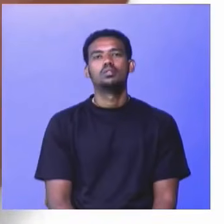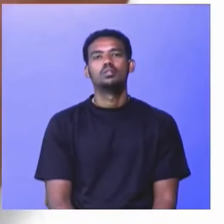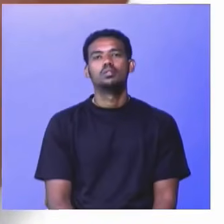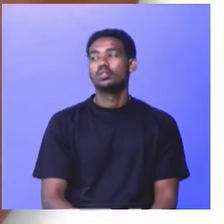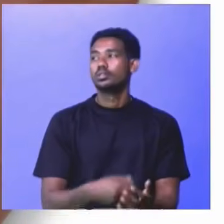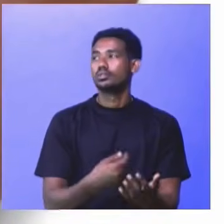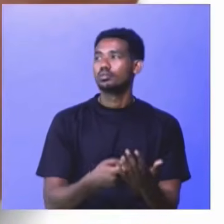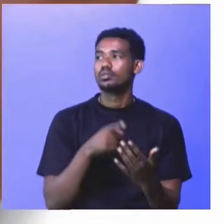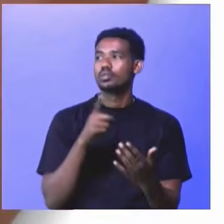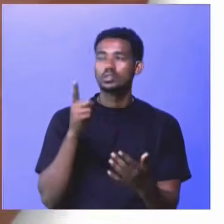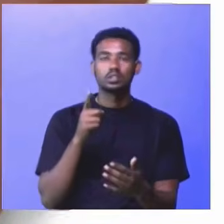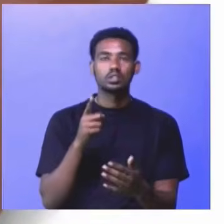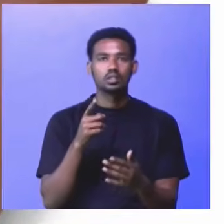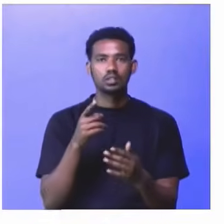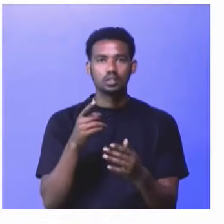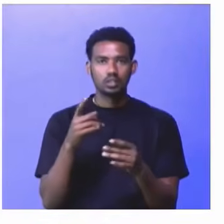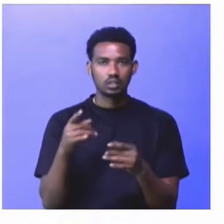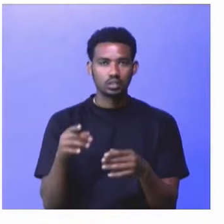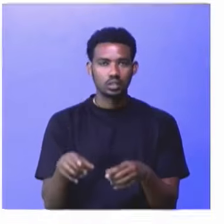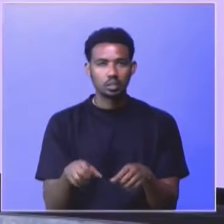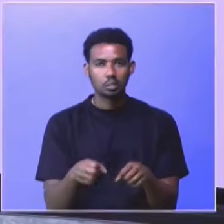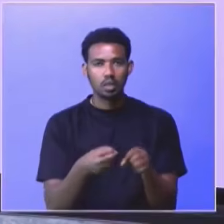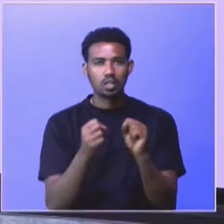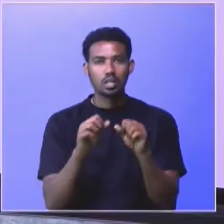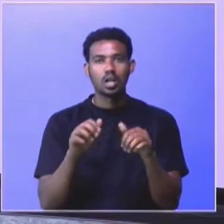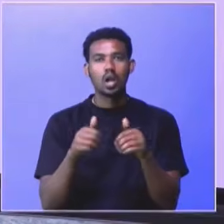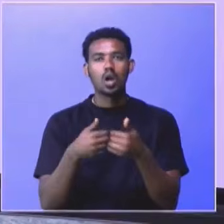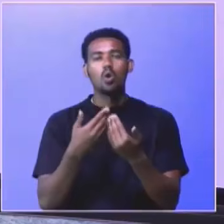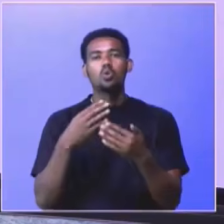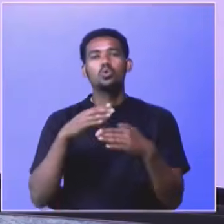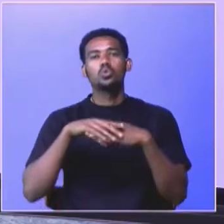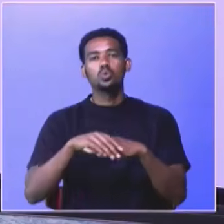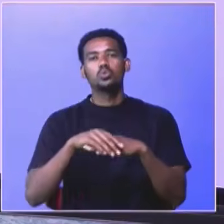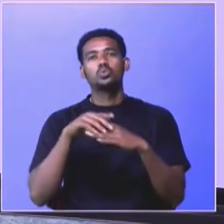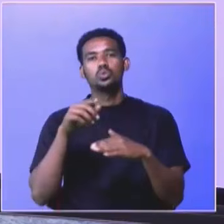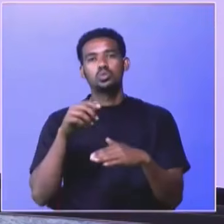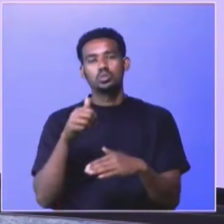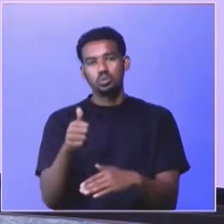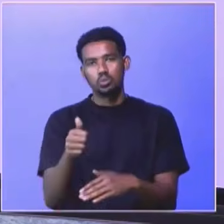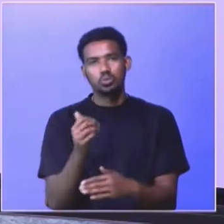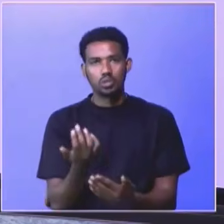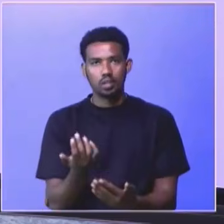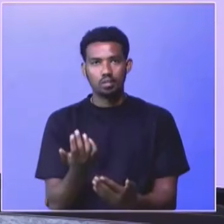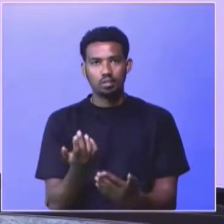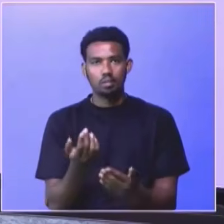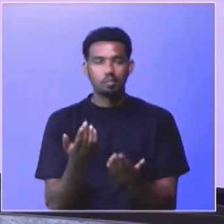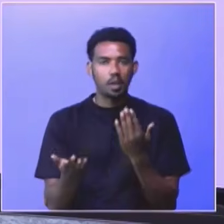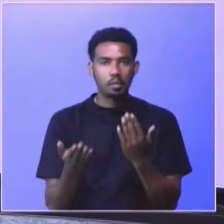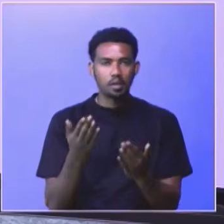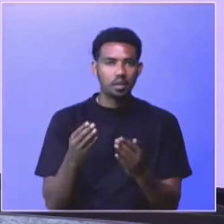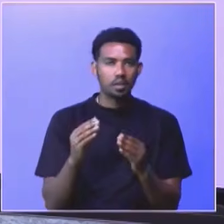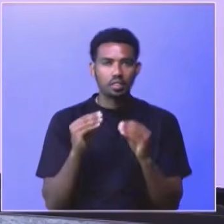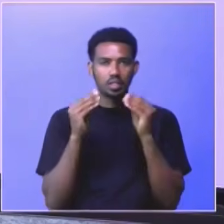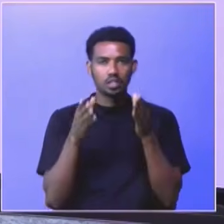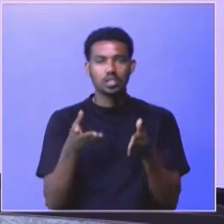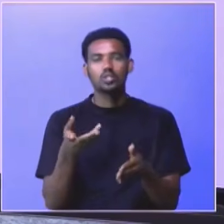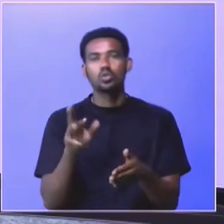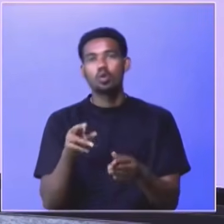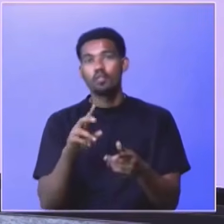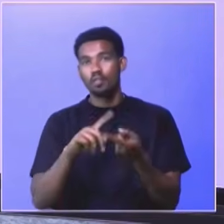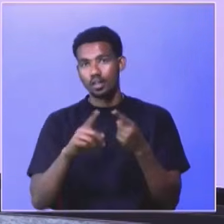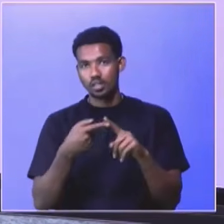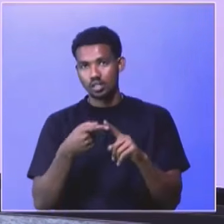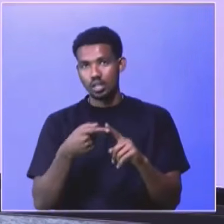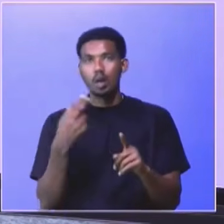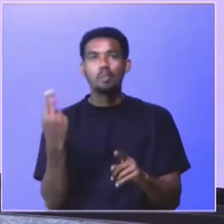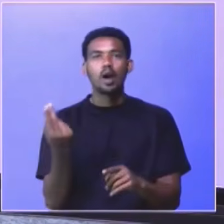This is the method of how you are going to introduce yourself, maybe your teachers and maybe your friends. So by using,